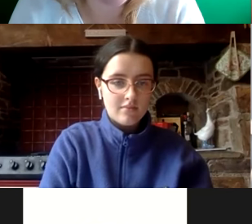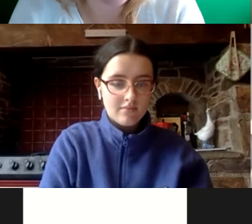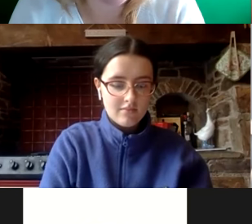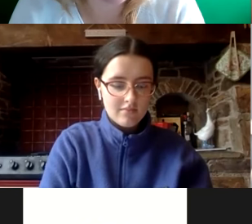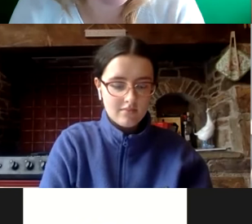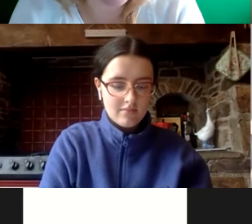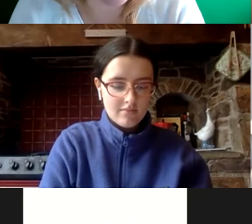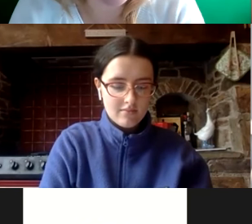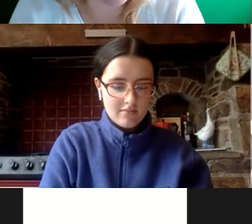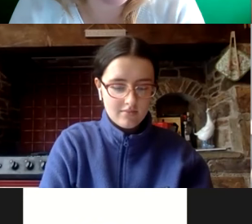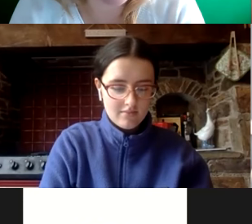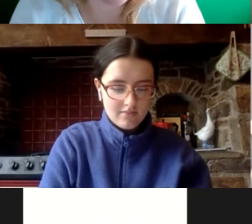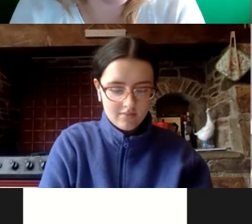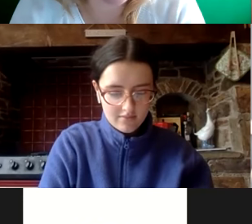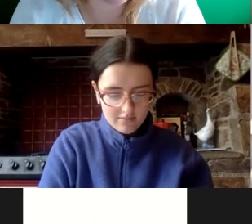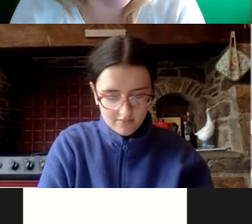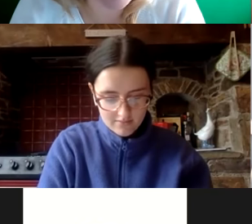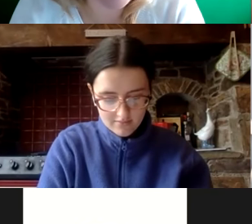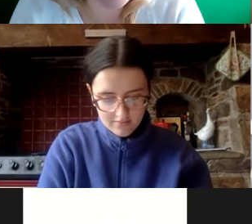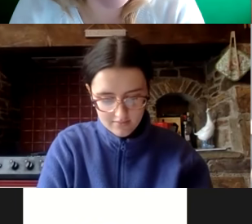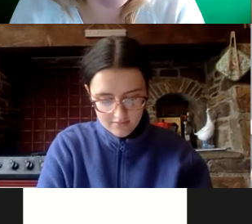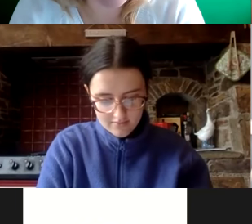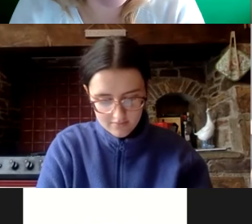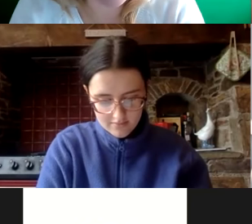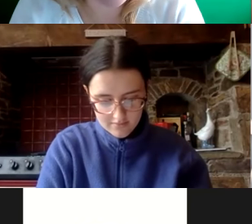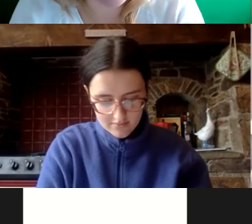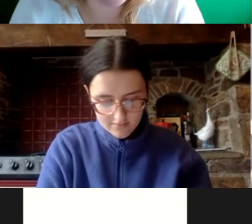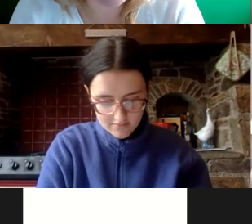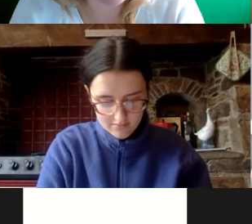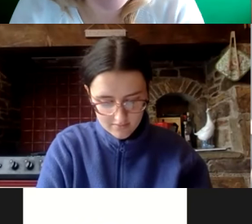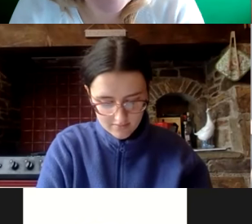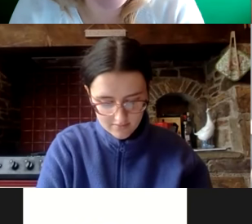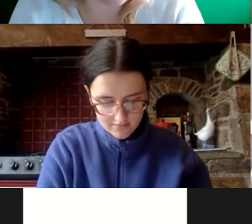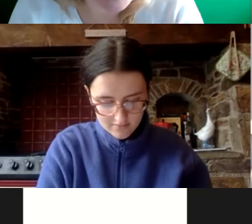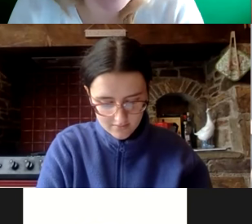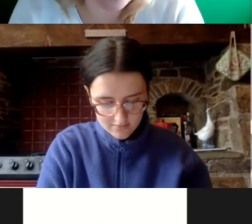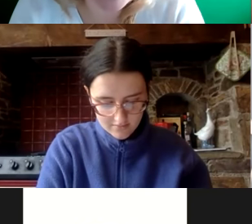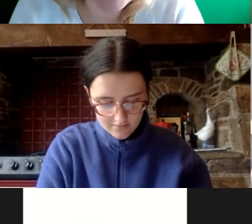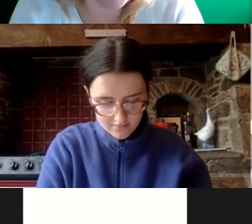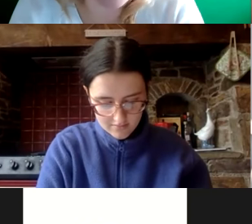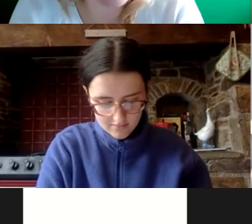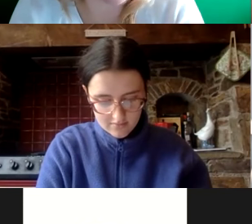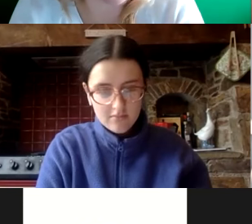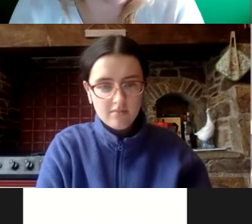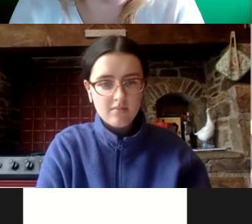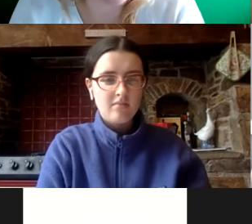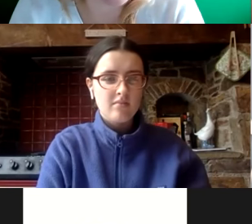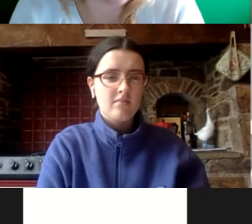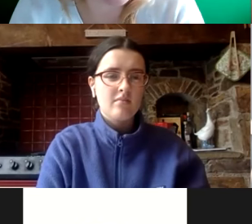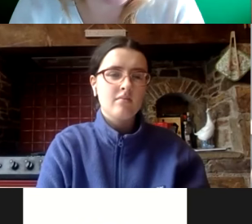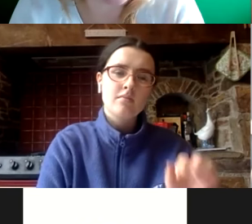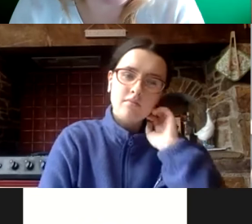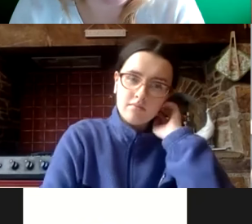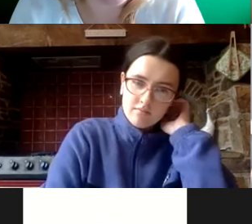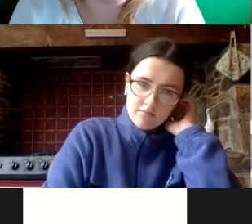Yeah, no, I was, then it kind of brought me onto the thought of like in general, like deaf only. Yeah. Oh, well, deaf only. Yeah, sure. I mean, there are loads of